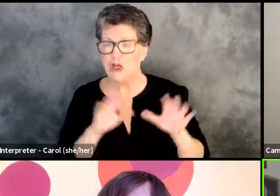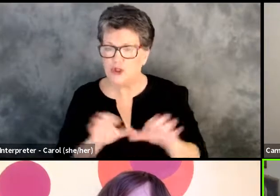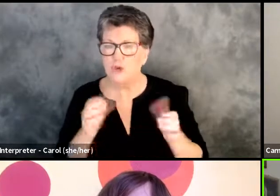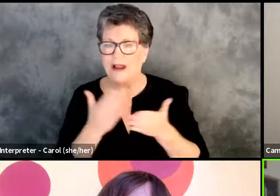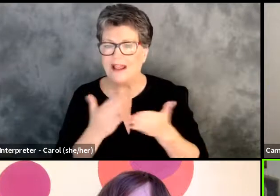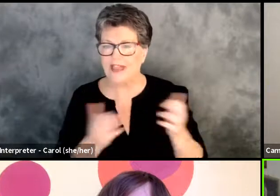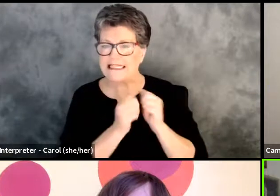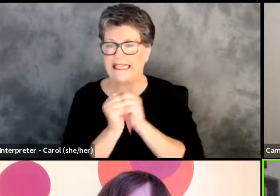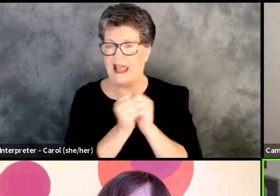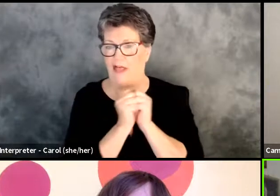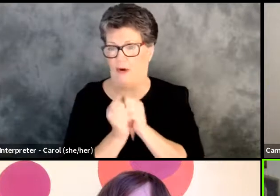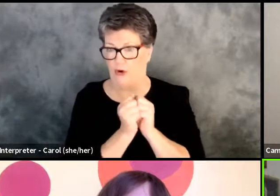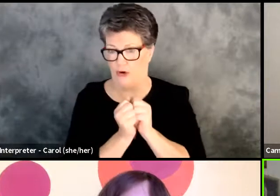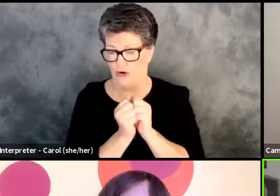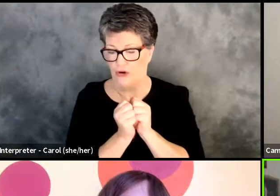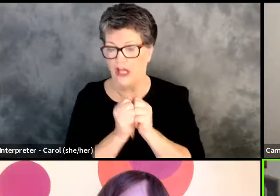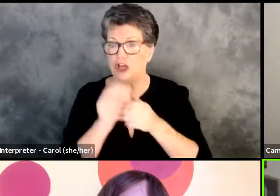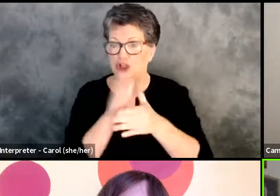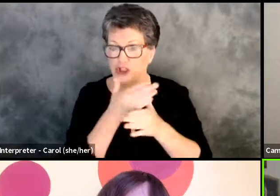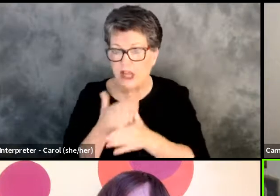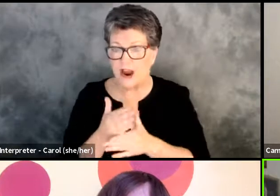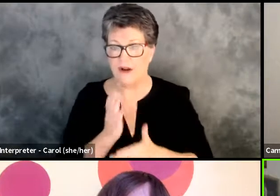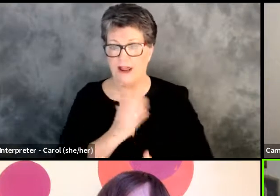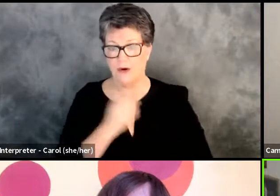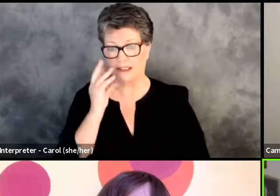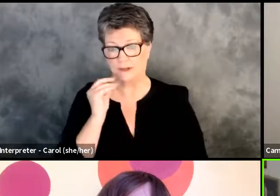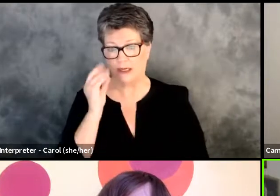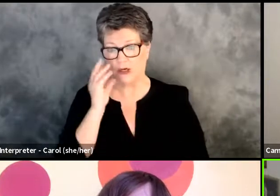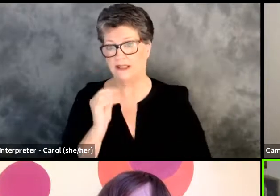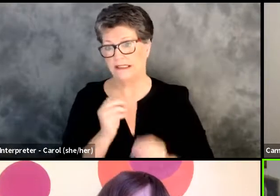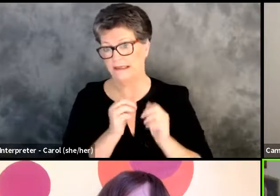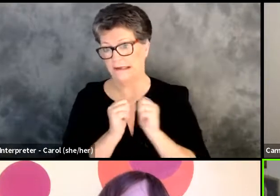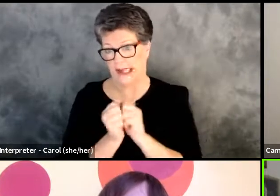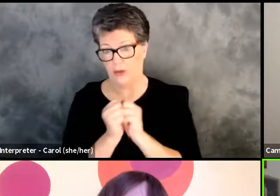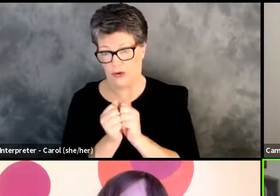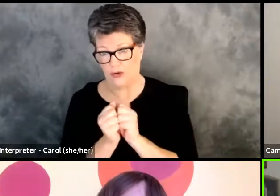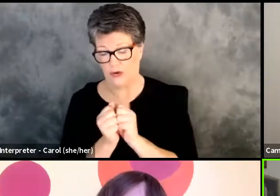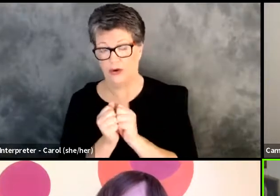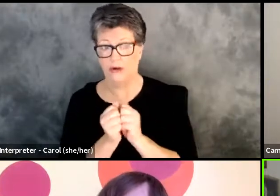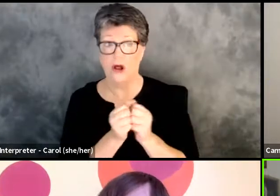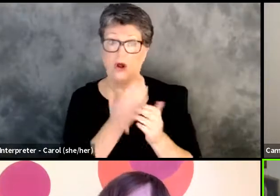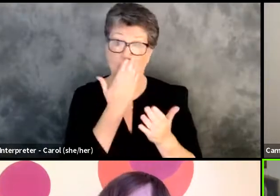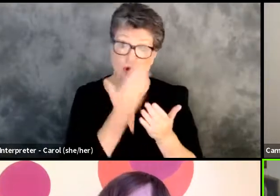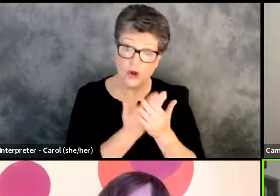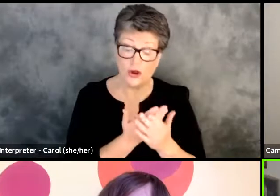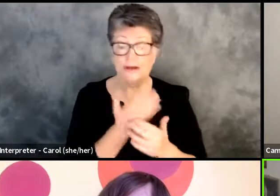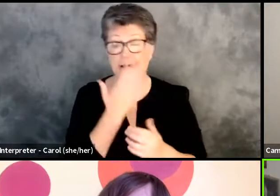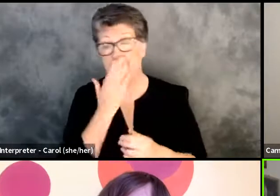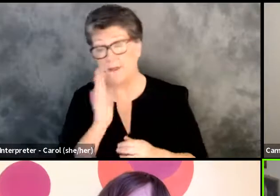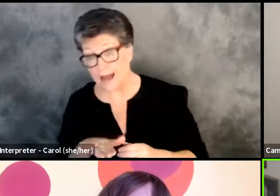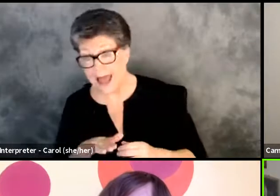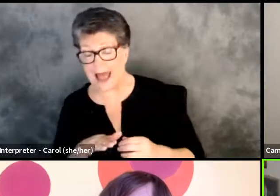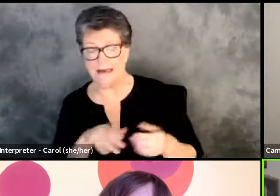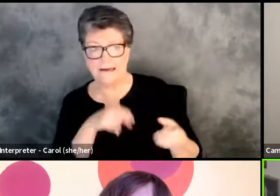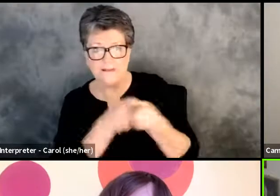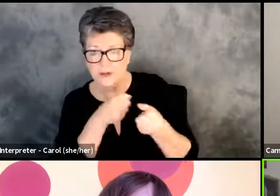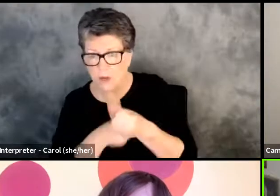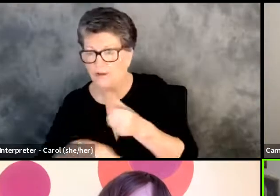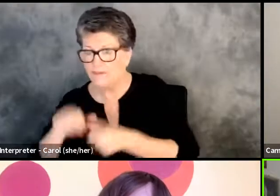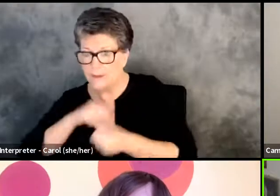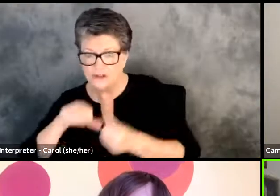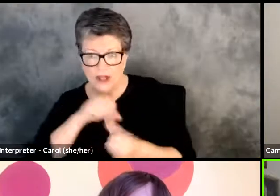things together, sharing our experiences together, the good and the bad, getting support from each